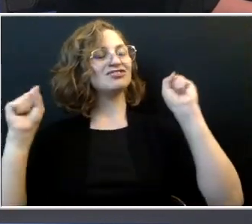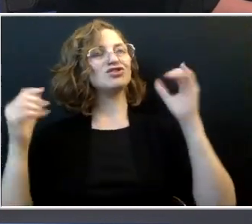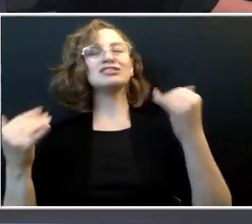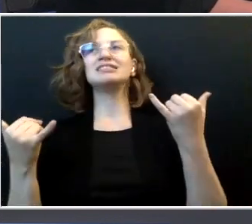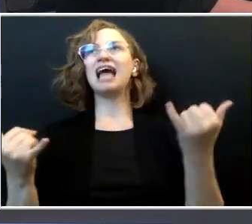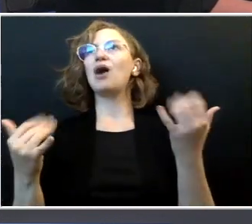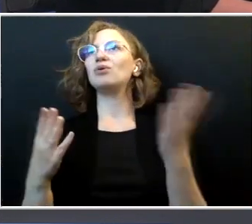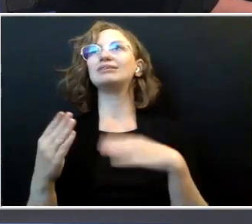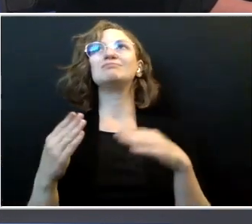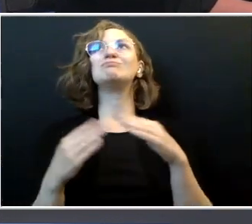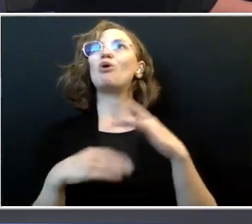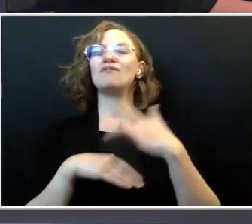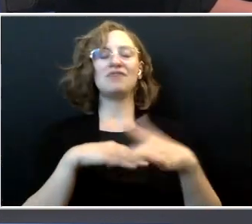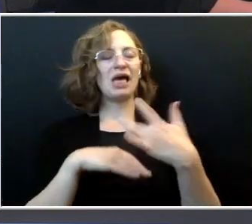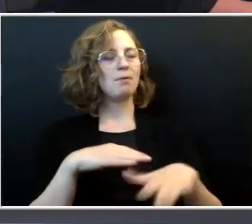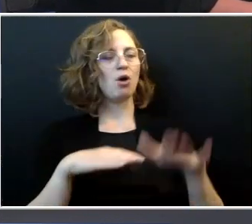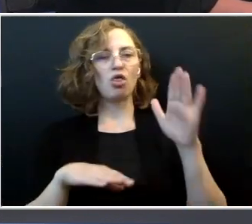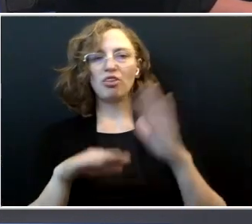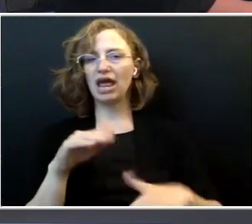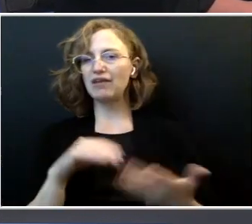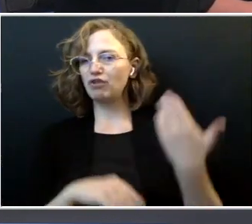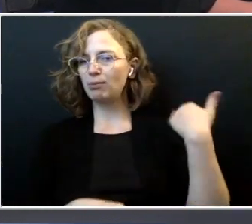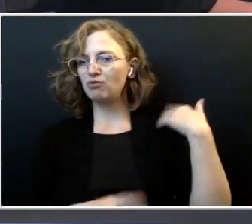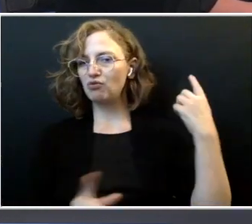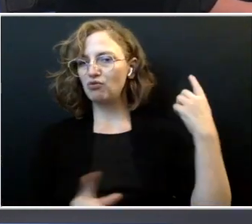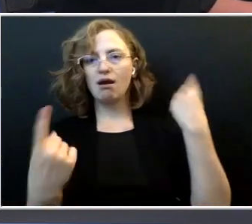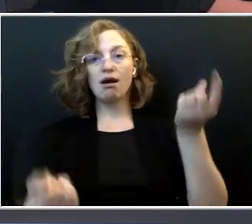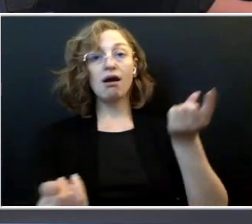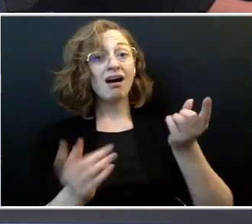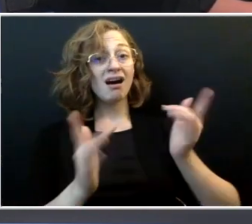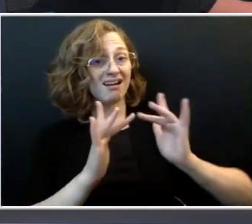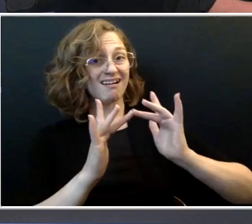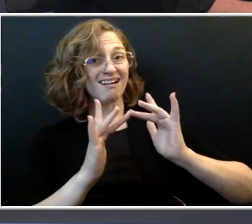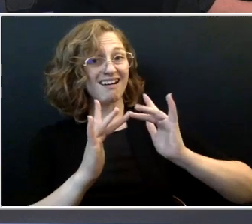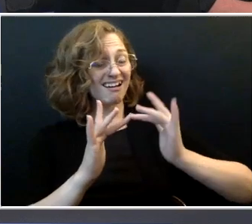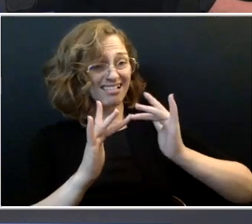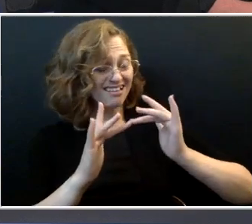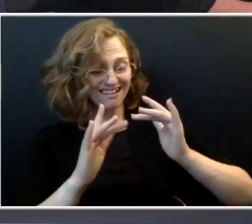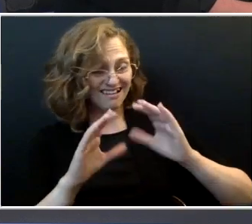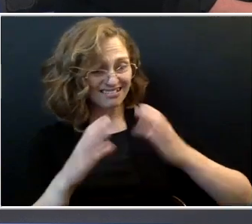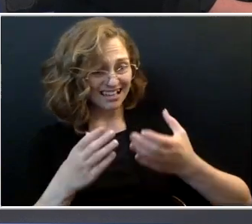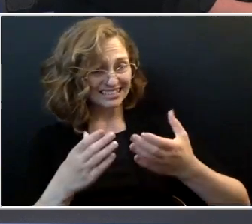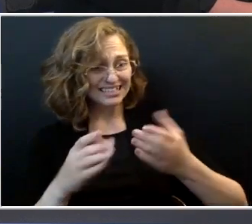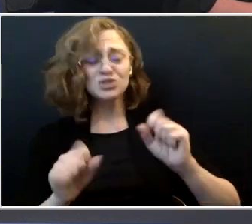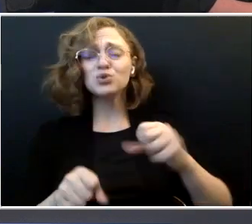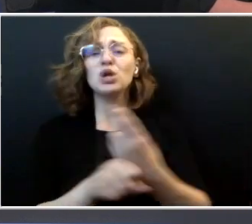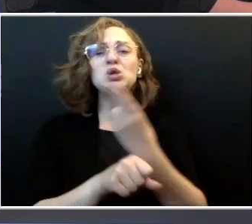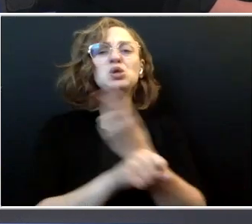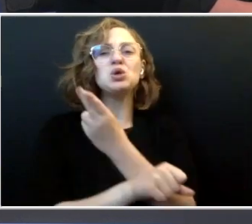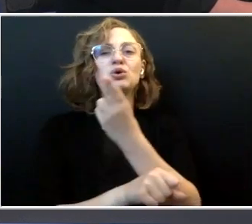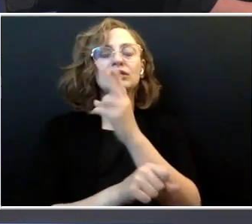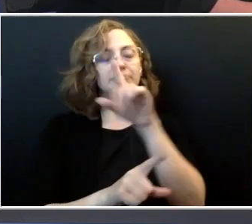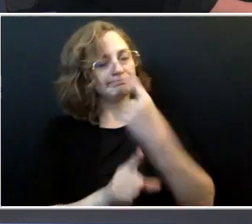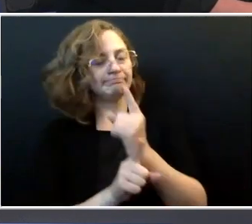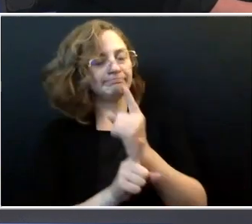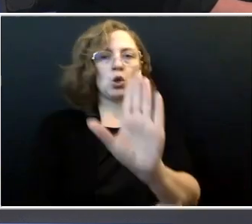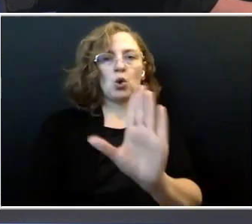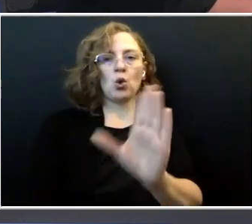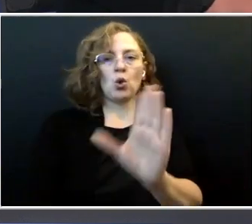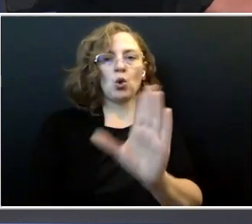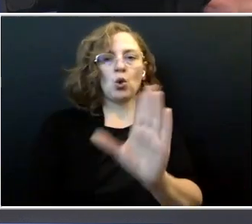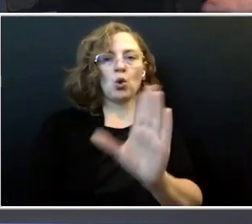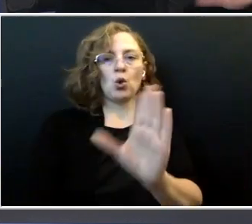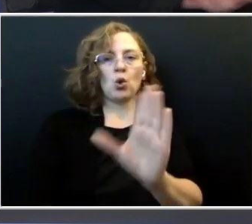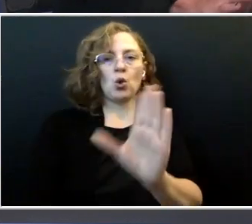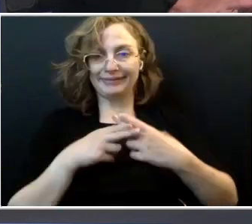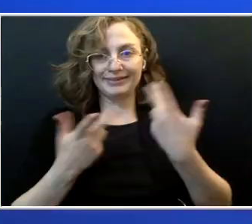but also the online classes, you don't need anything but your own weight to exercise. Yeah. It's remarkable how much you can get done just like with exercises on your floor.